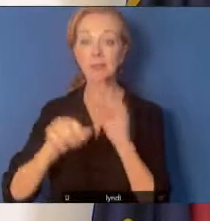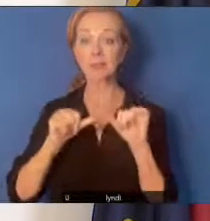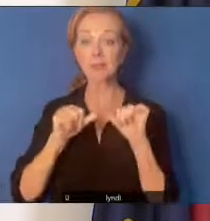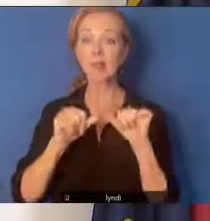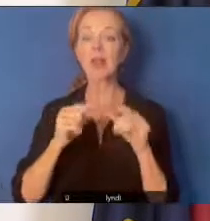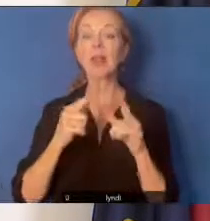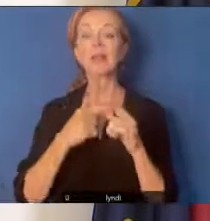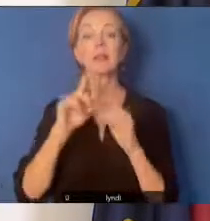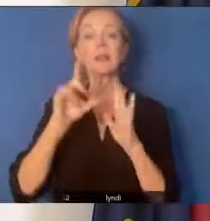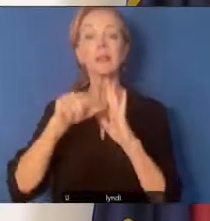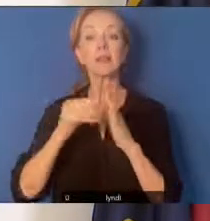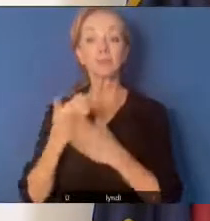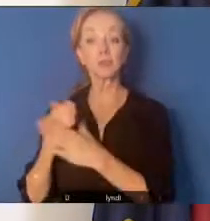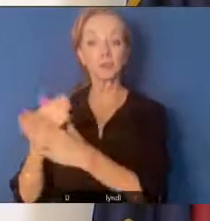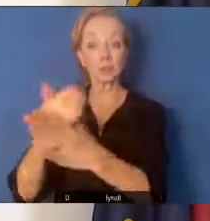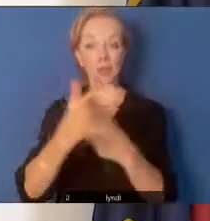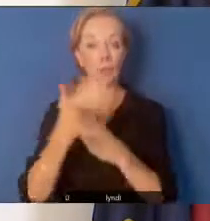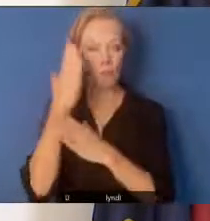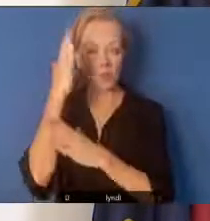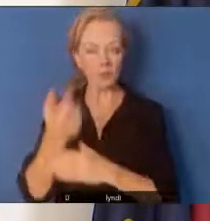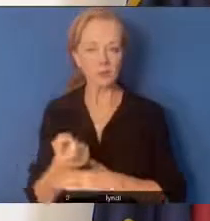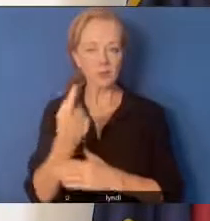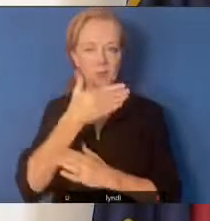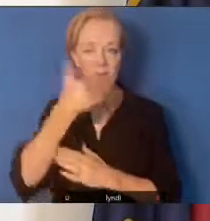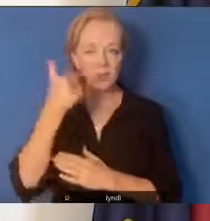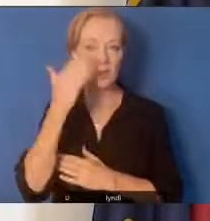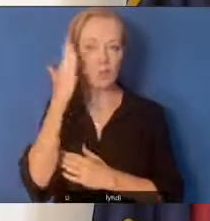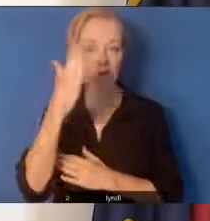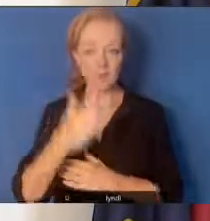more information, I think you guys will understand a little bit better.